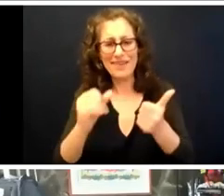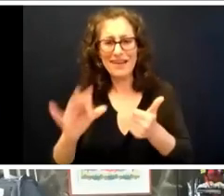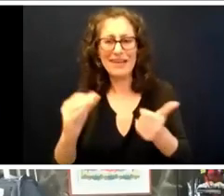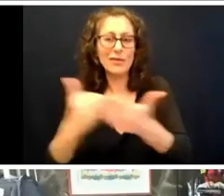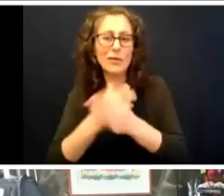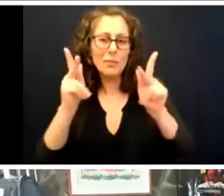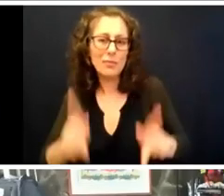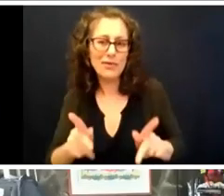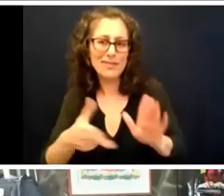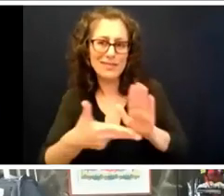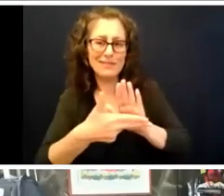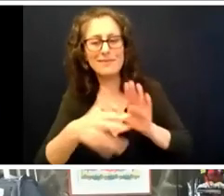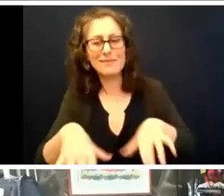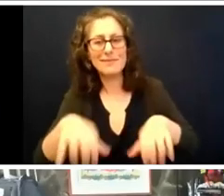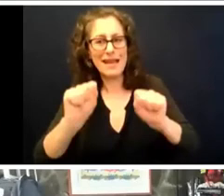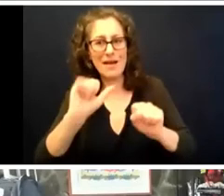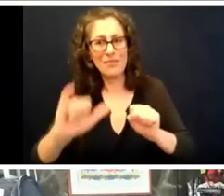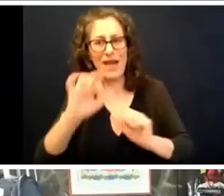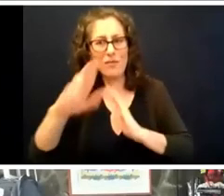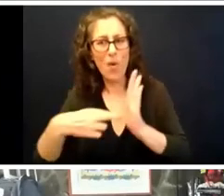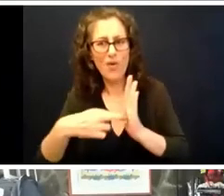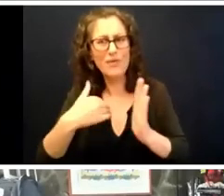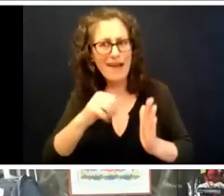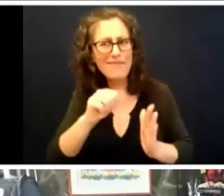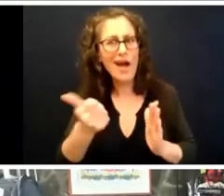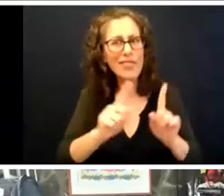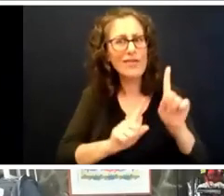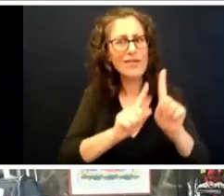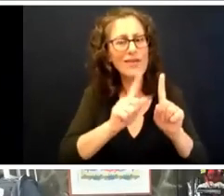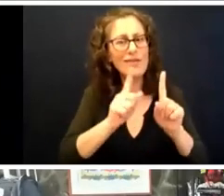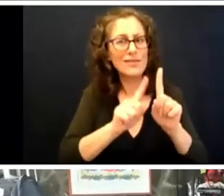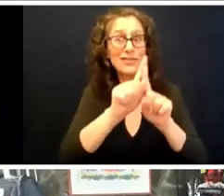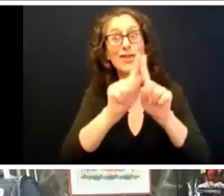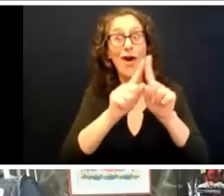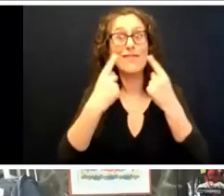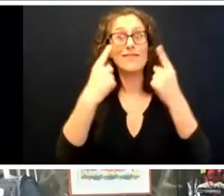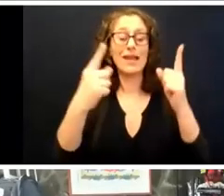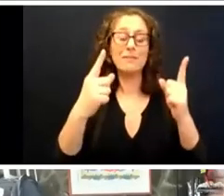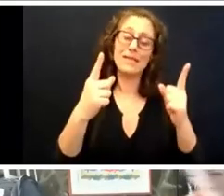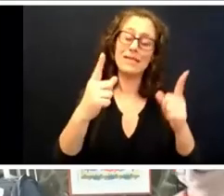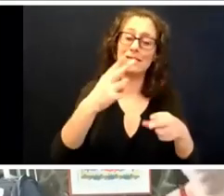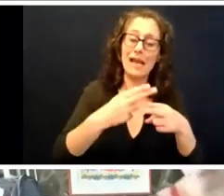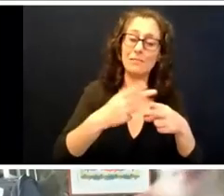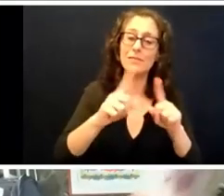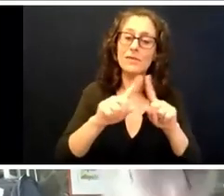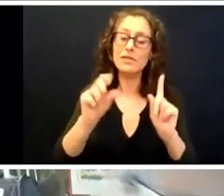names. So I think it's actually very damaging to cast inauthentically,